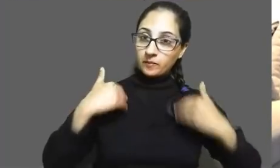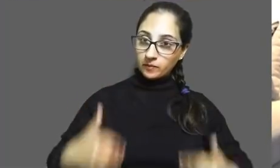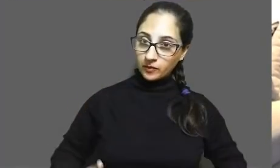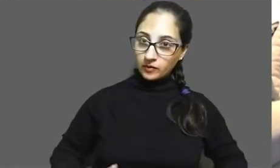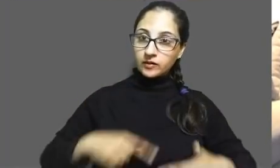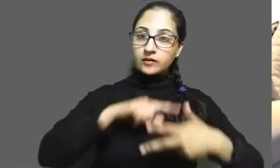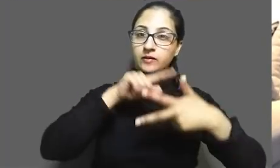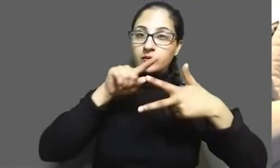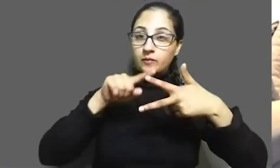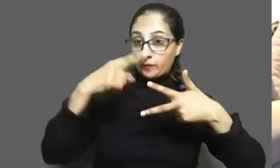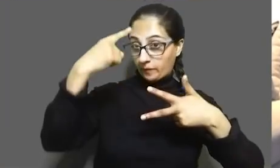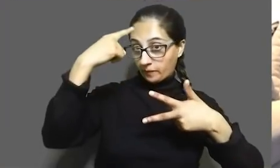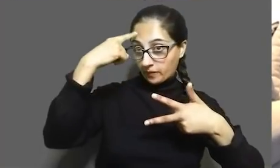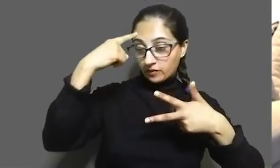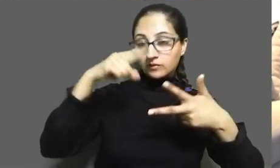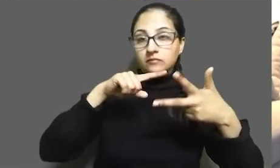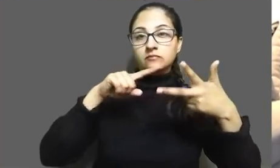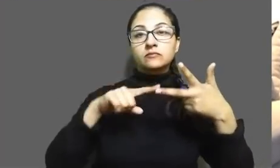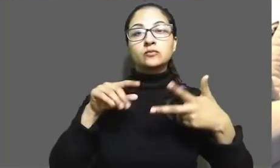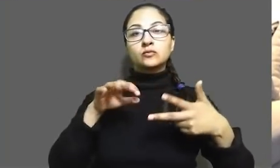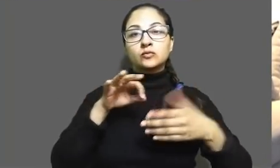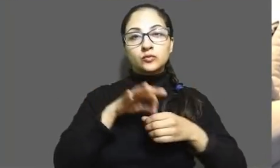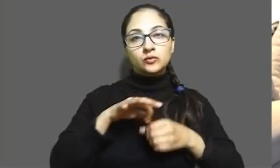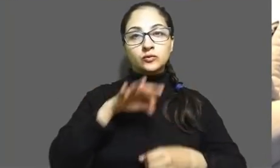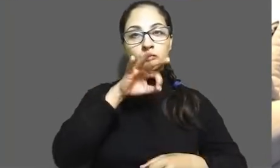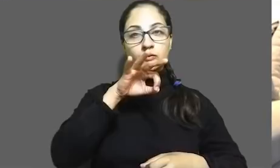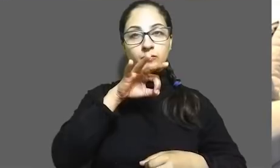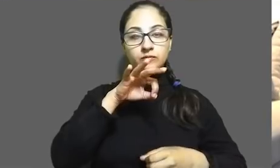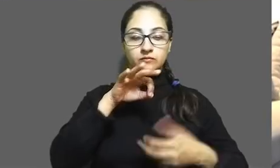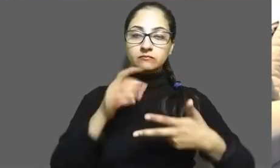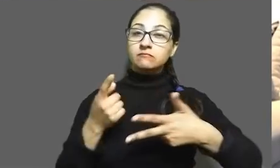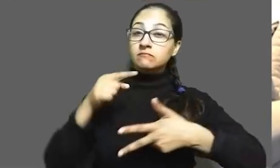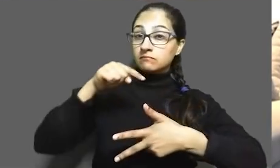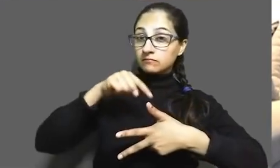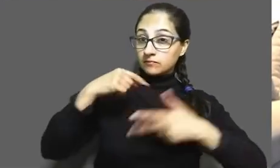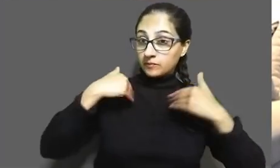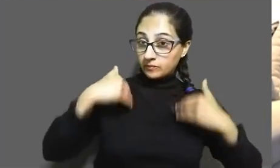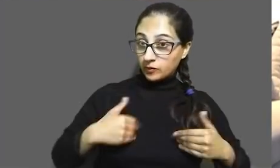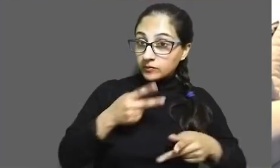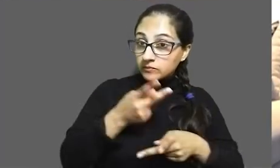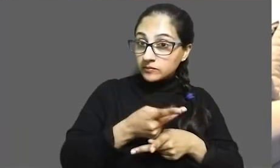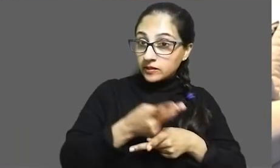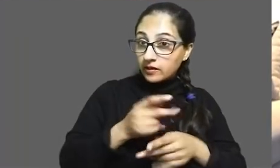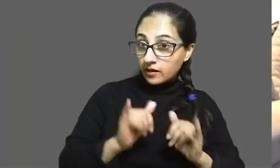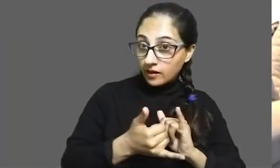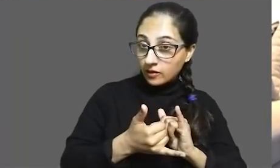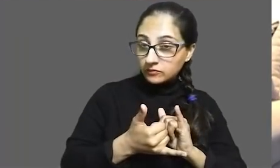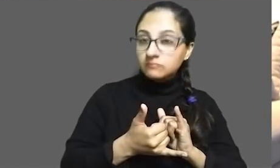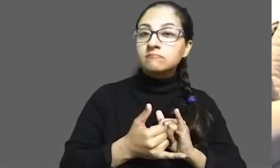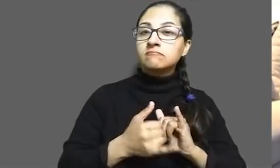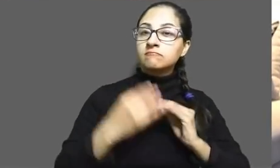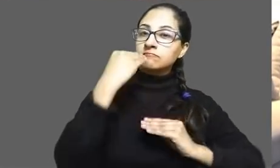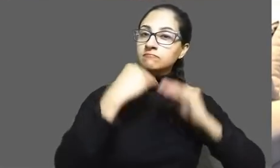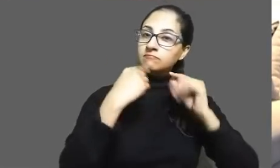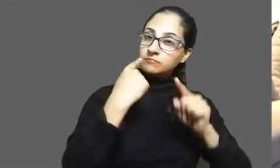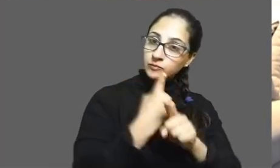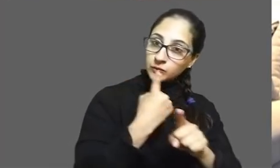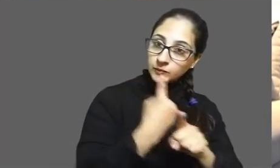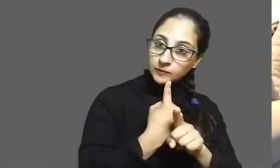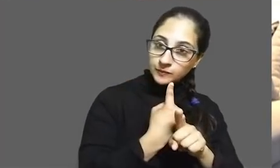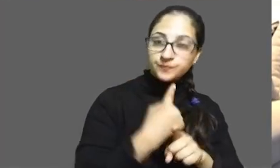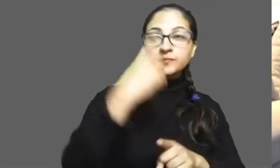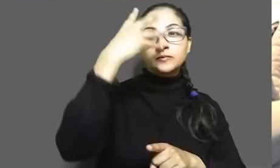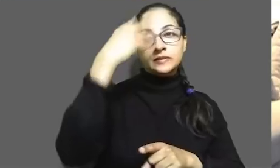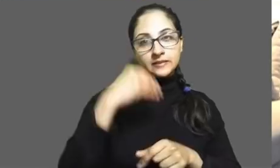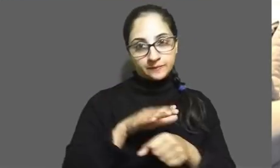An important coping strategy is to look after ourselves from three dimensions: the